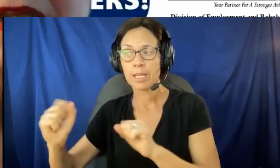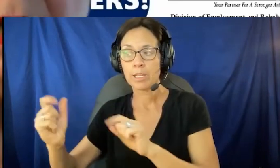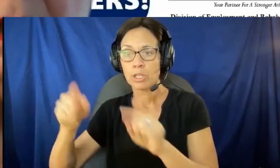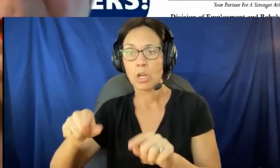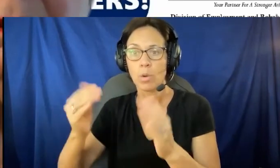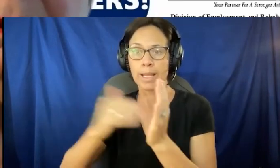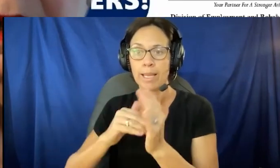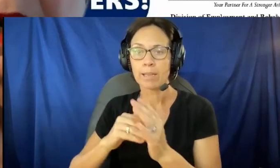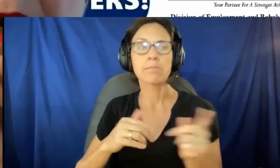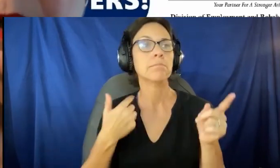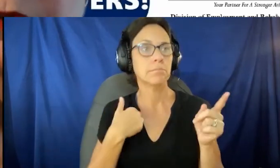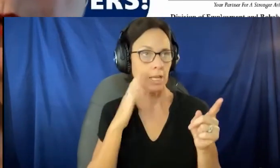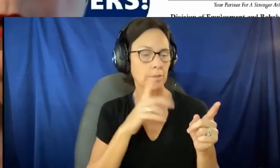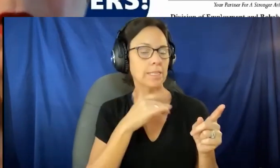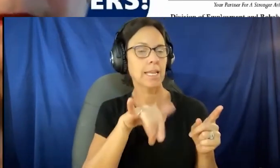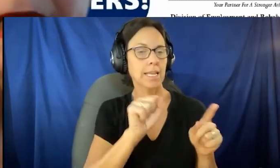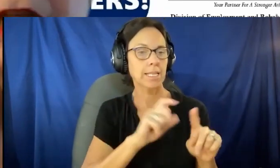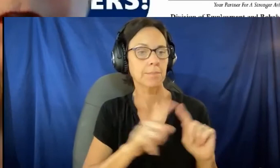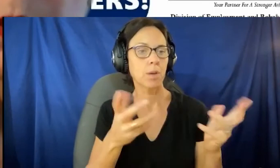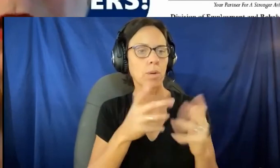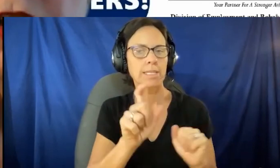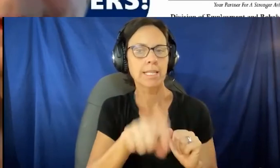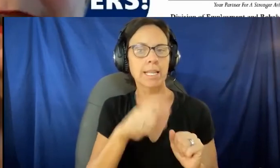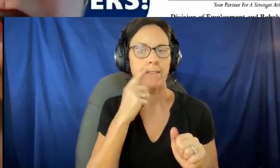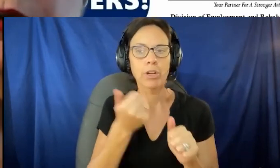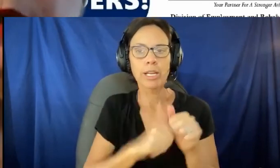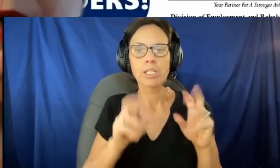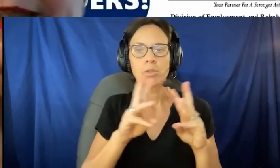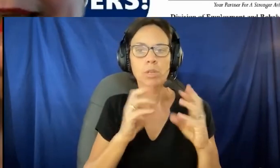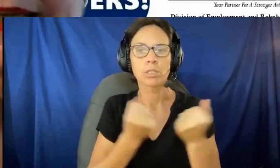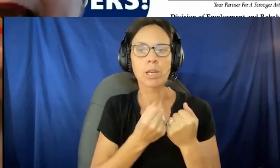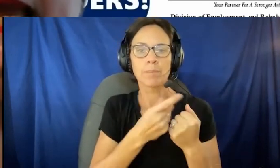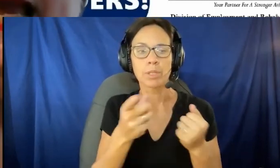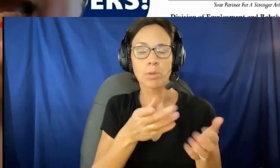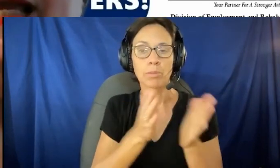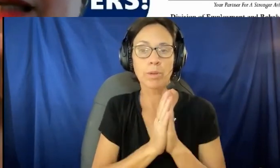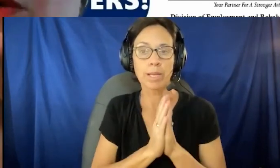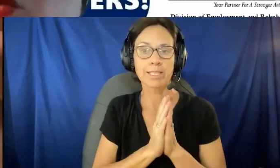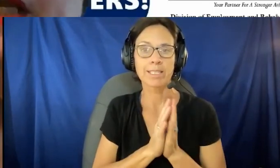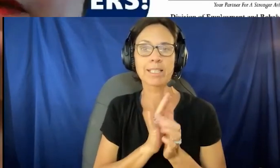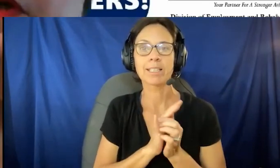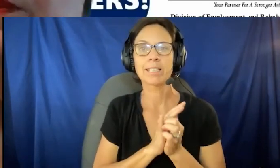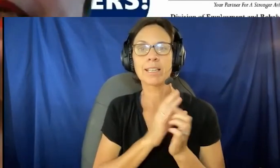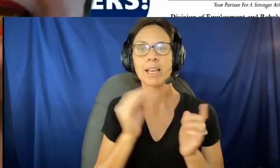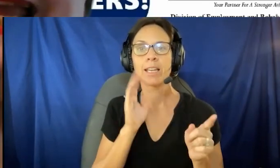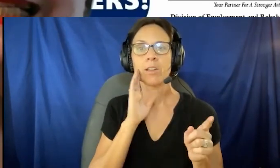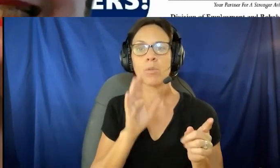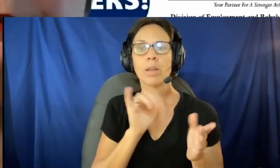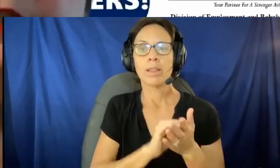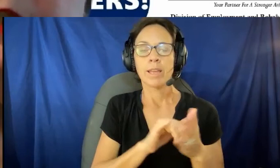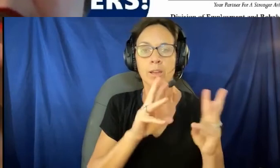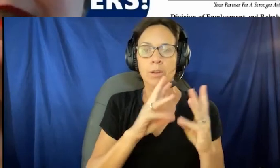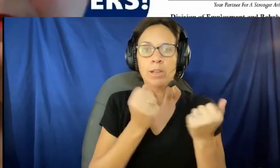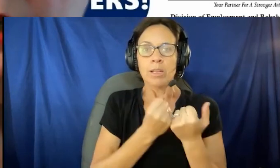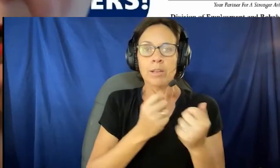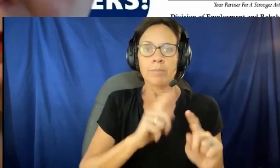is the need for each of the workshops that you're requesting? And will it be a